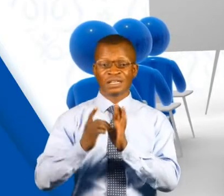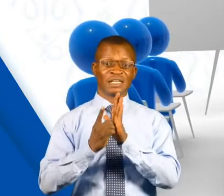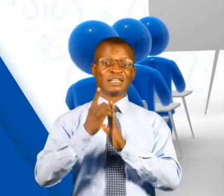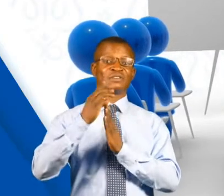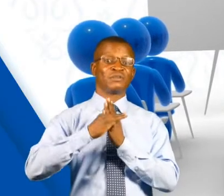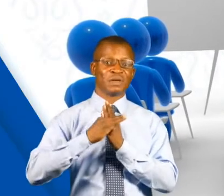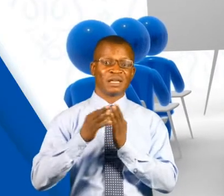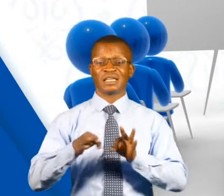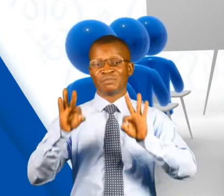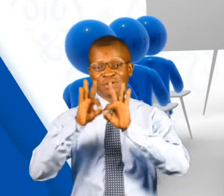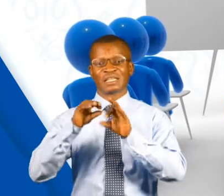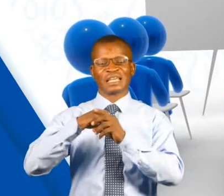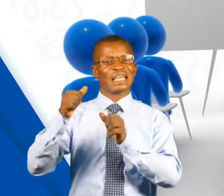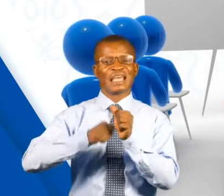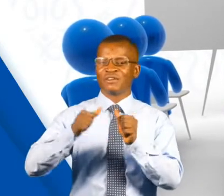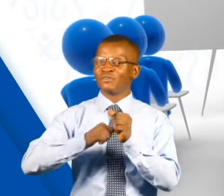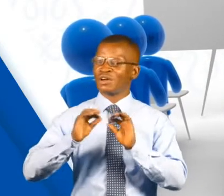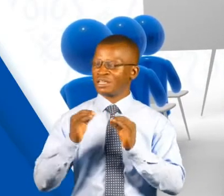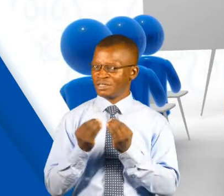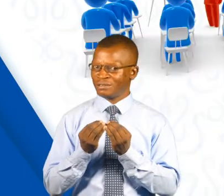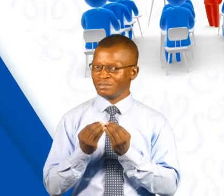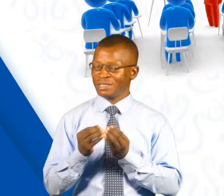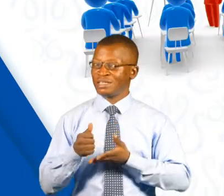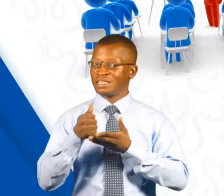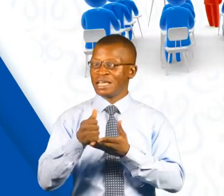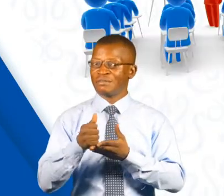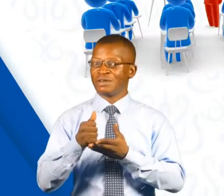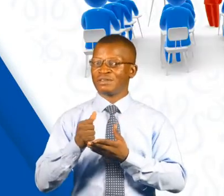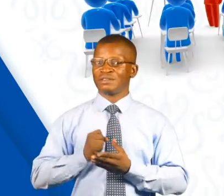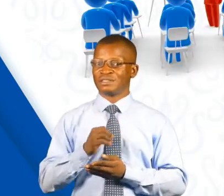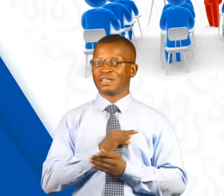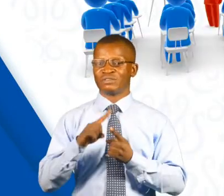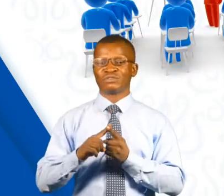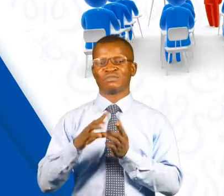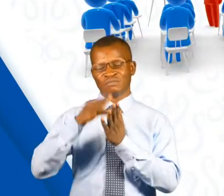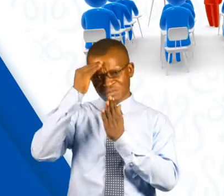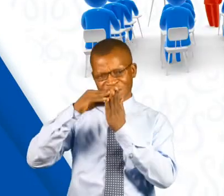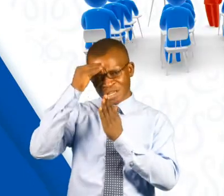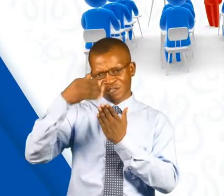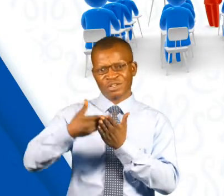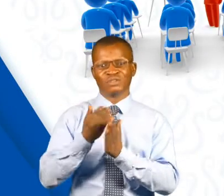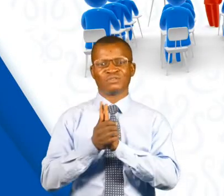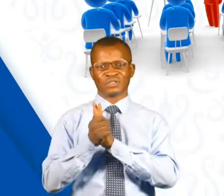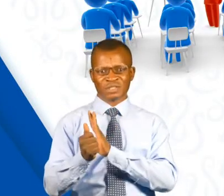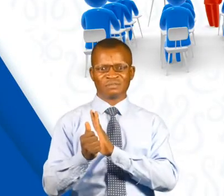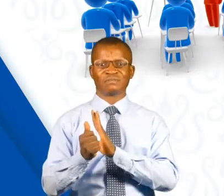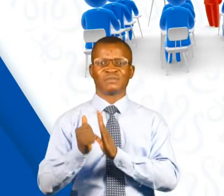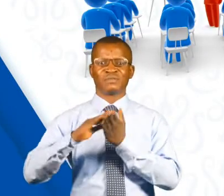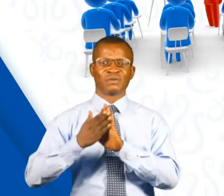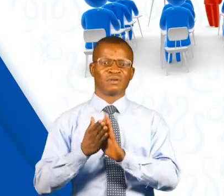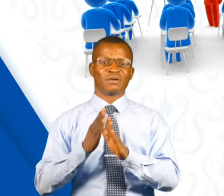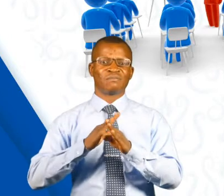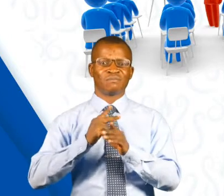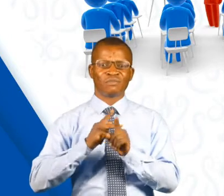Training and development is vital in every organization. It enables employees acquire new skills, sharpen existing